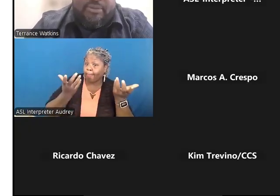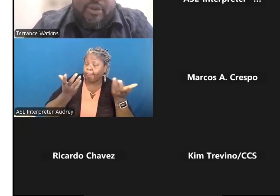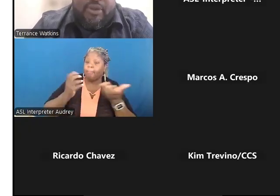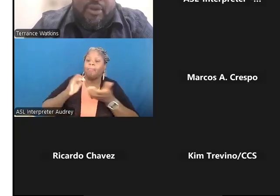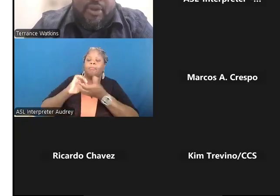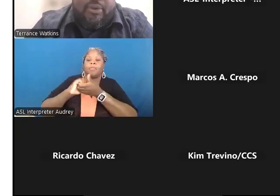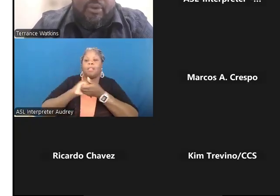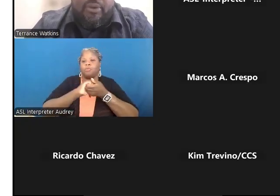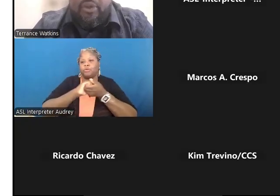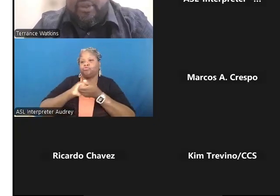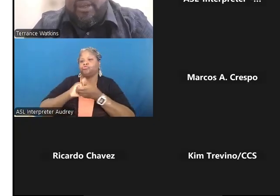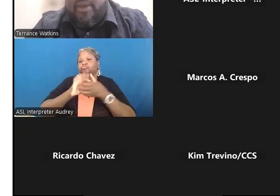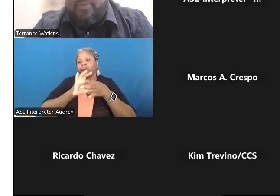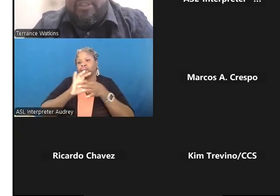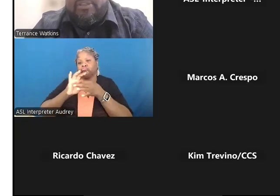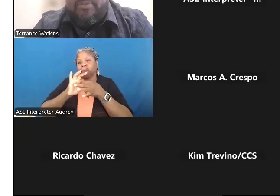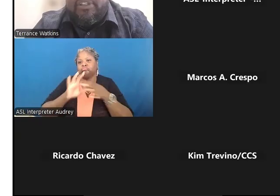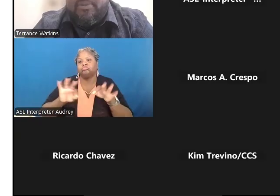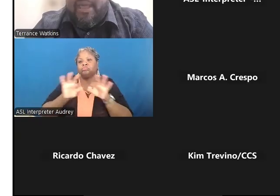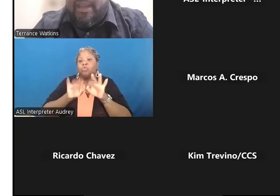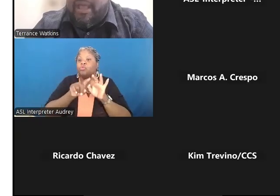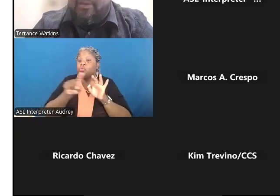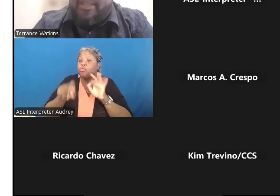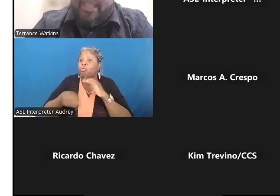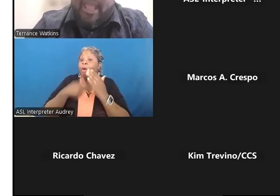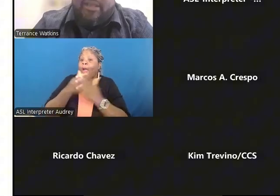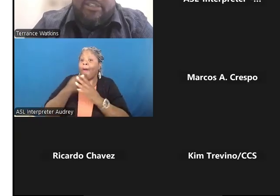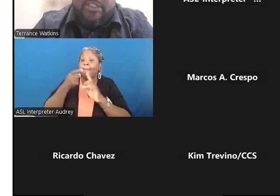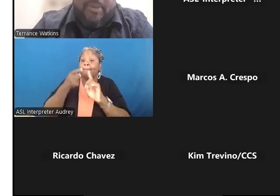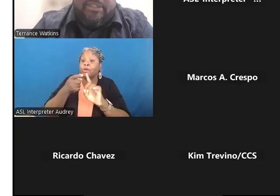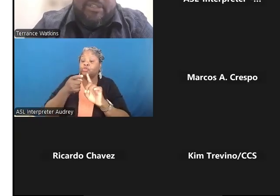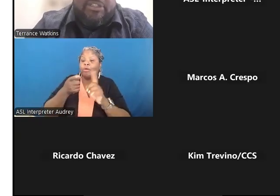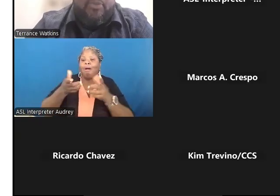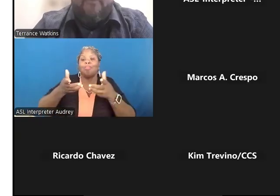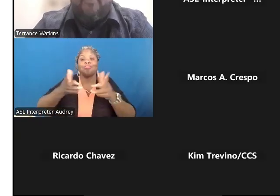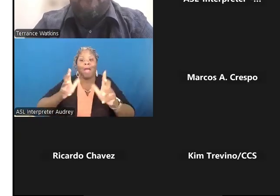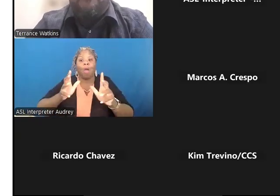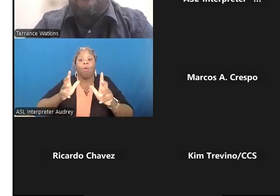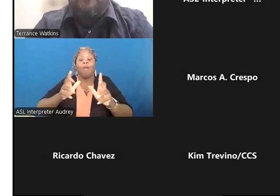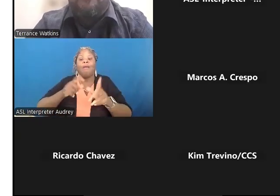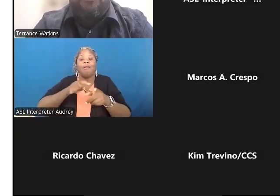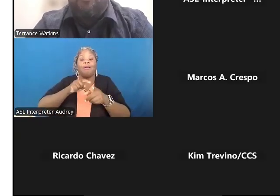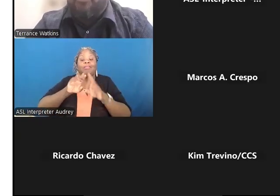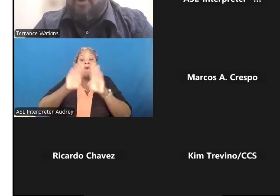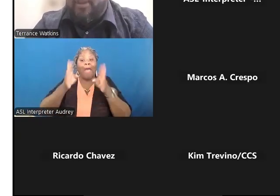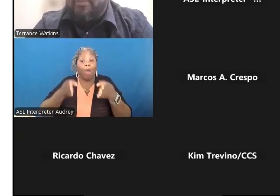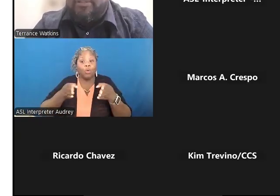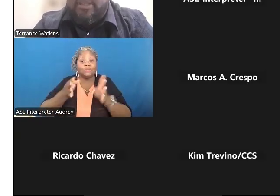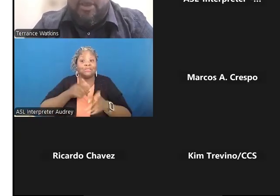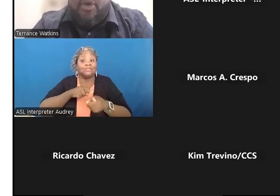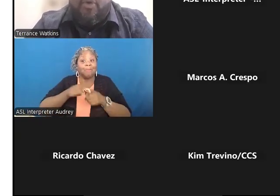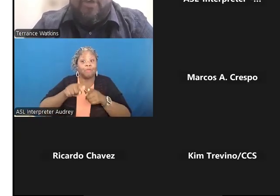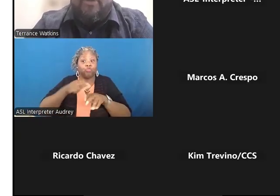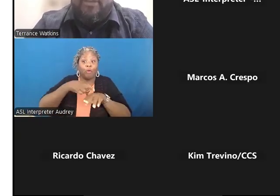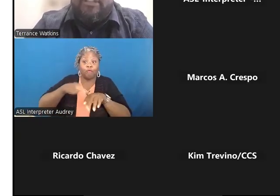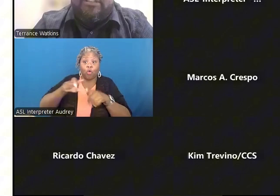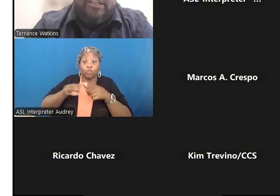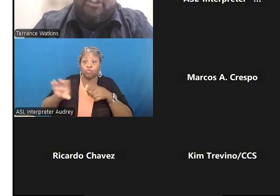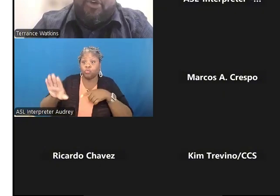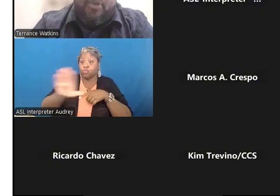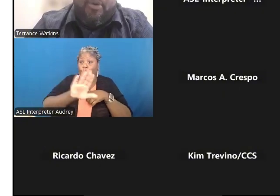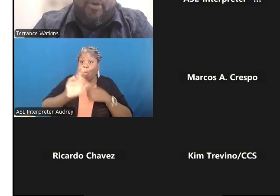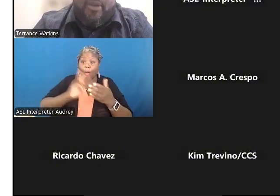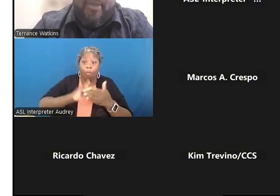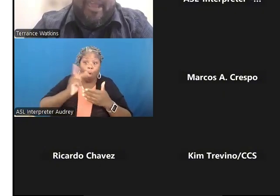Collaboration. You can help with this mission by allowing housing specialists to refer participants to your programs, whether it's